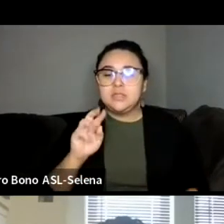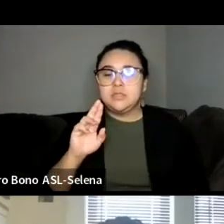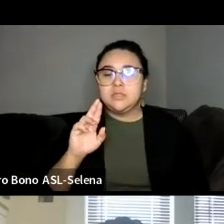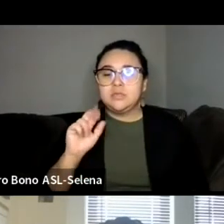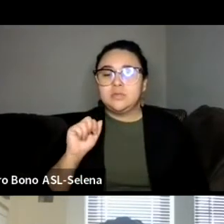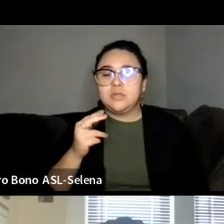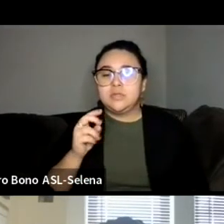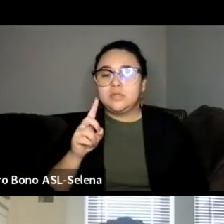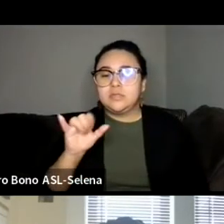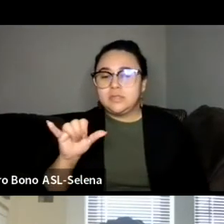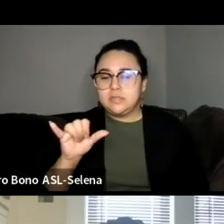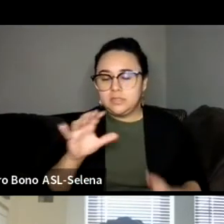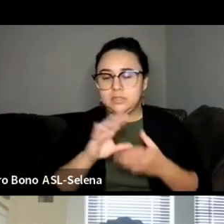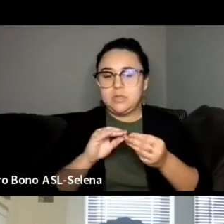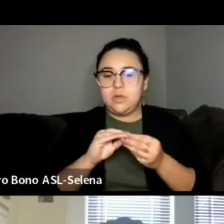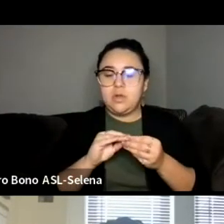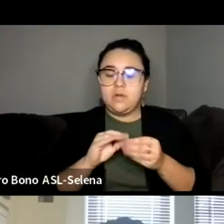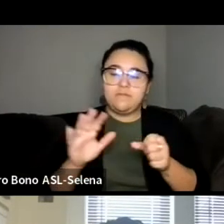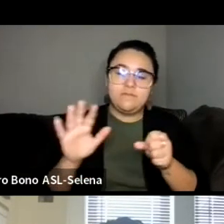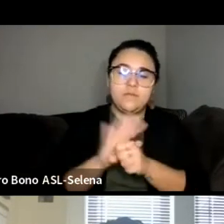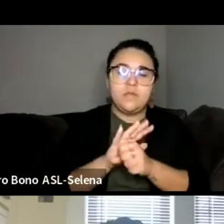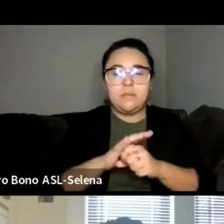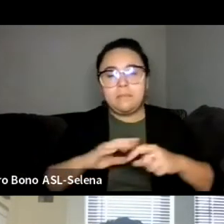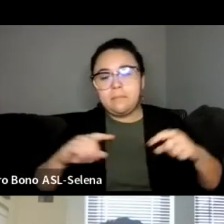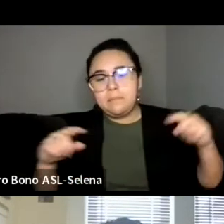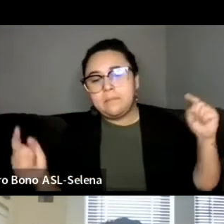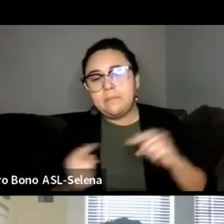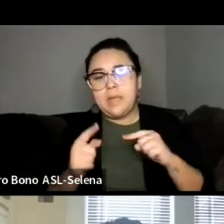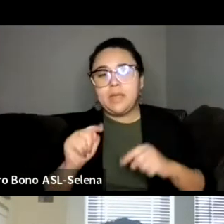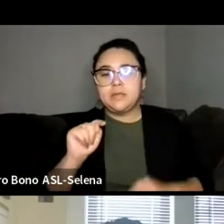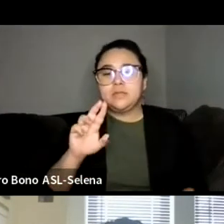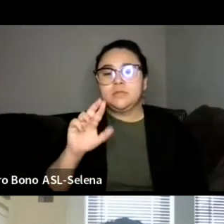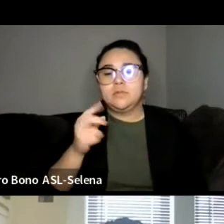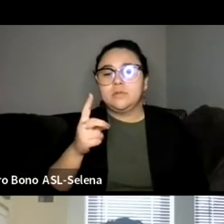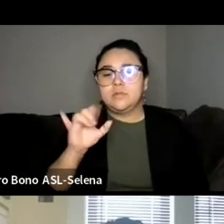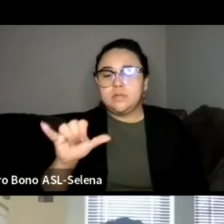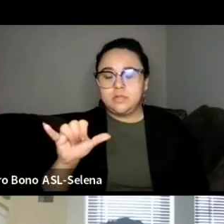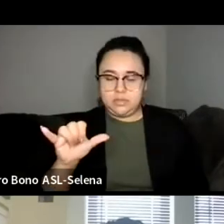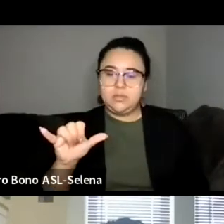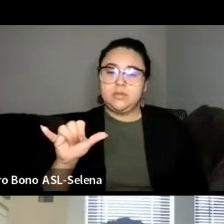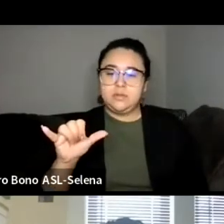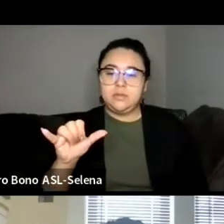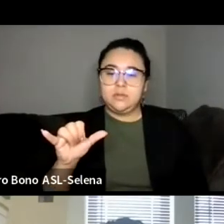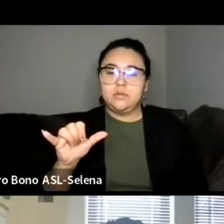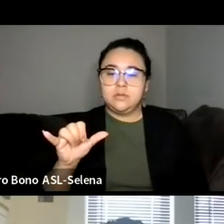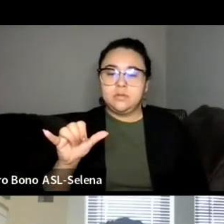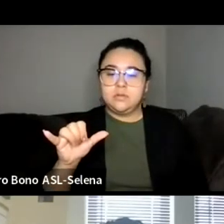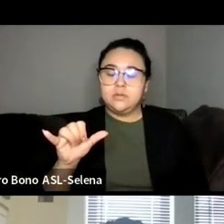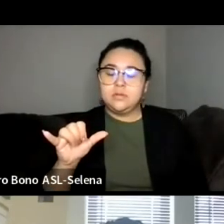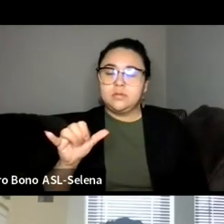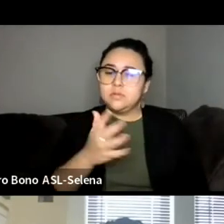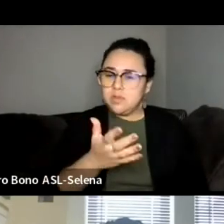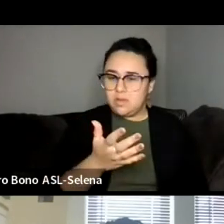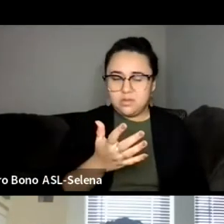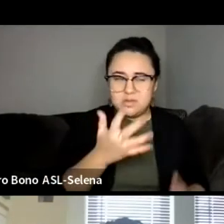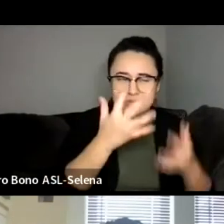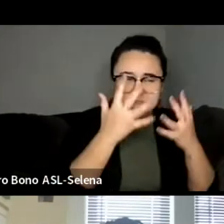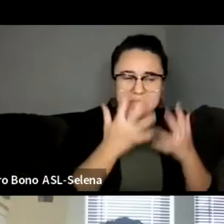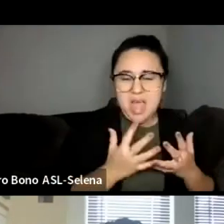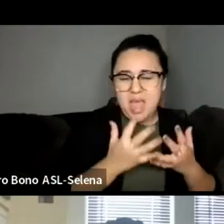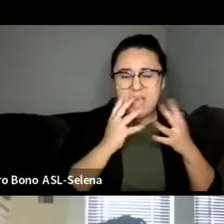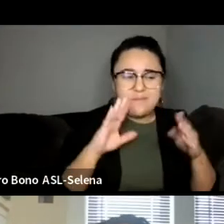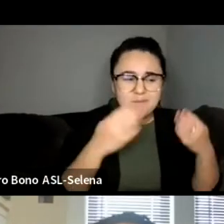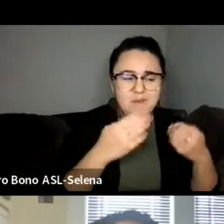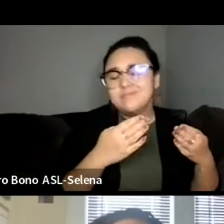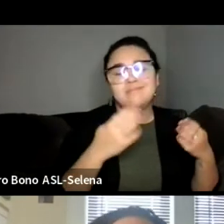were kind of filled with pain and tragedy. And we wanted to bring in stories that also, you know, showcase joy and kind of the breadth of